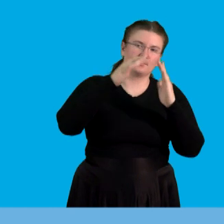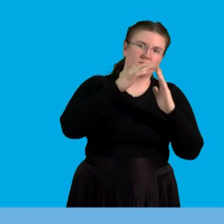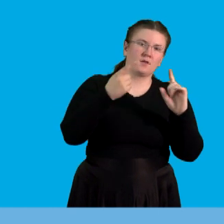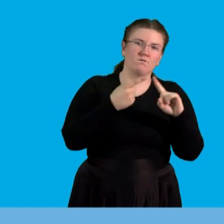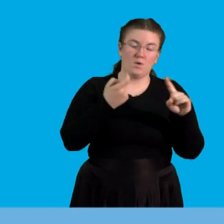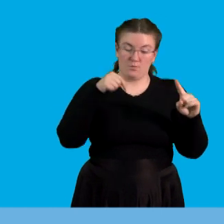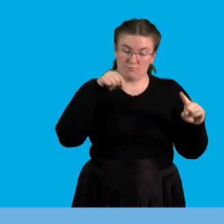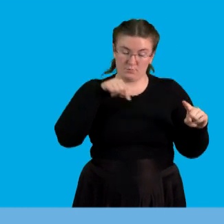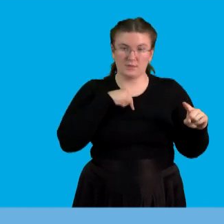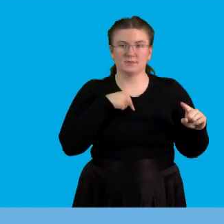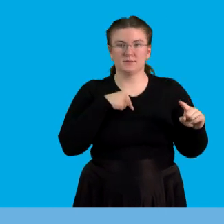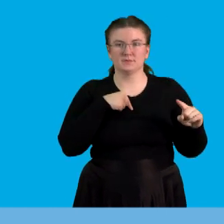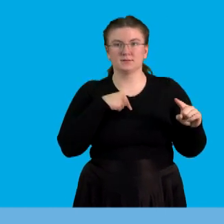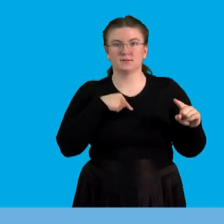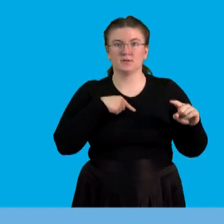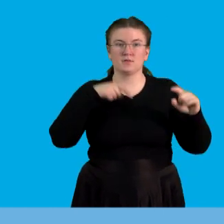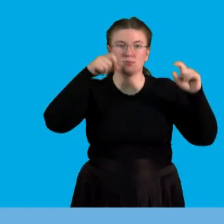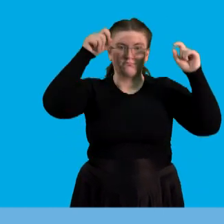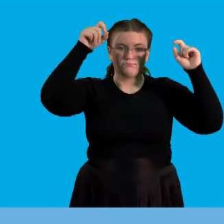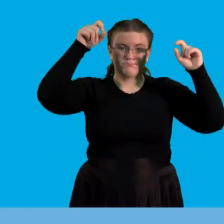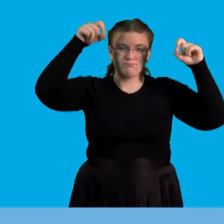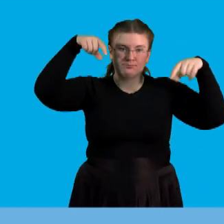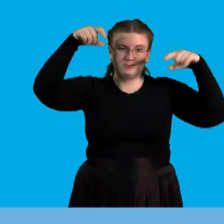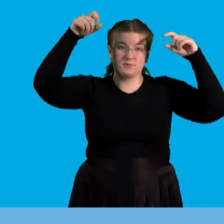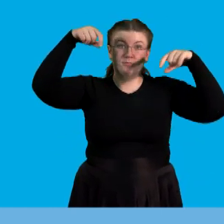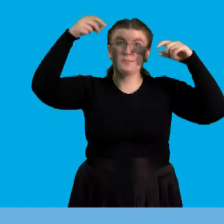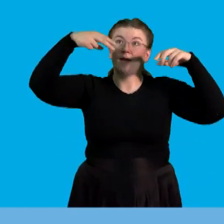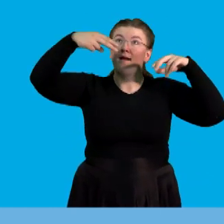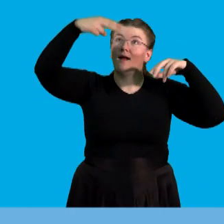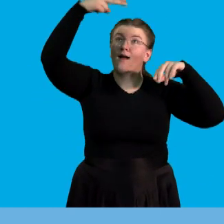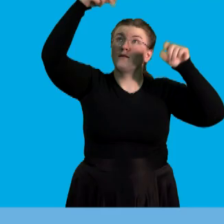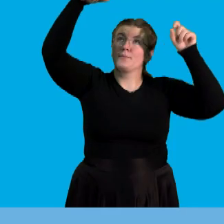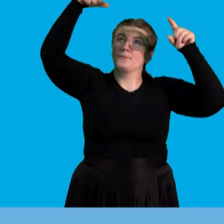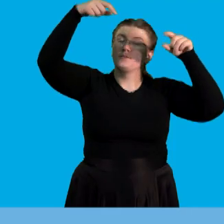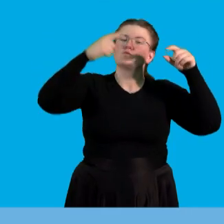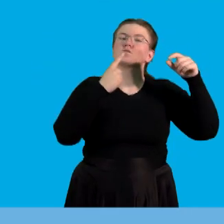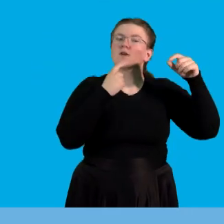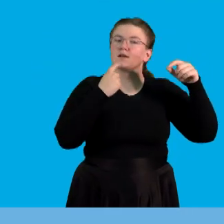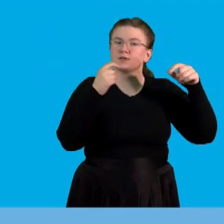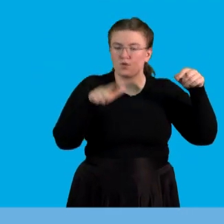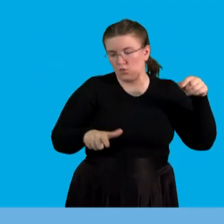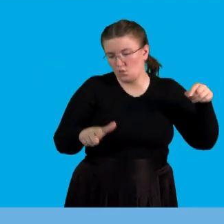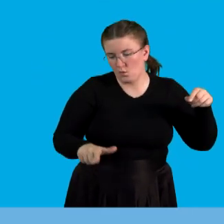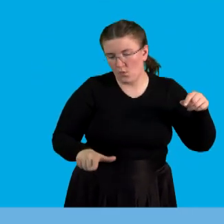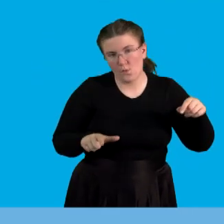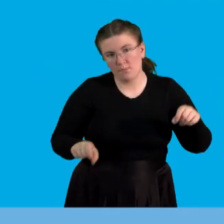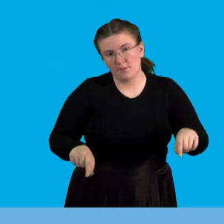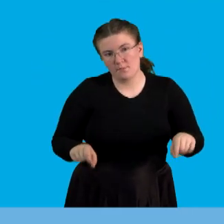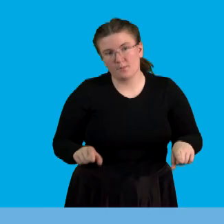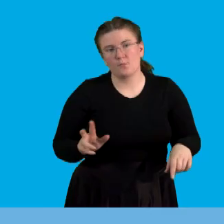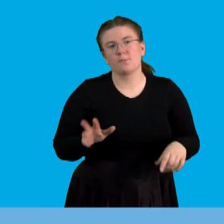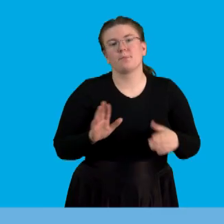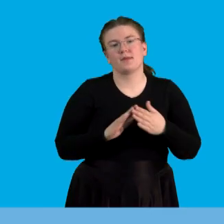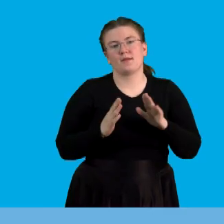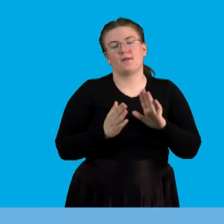The raindrop higher up the sky reflects the red light to us, and the raindrop lower down is going to reflect